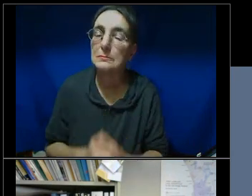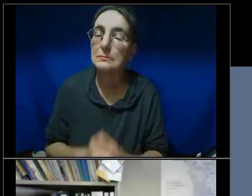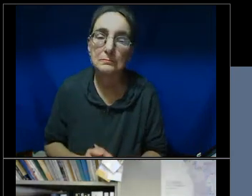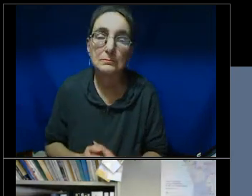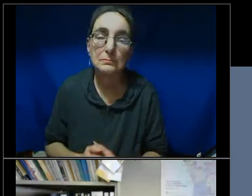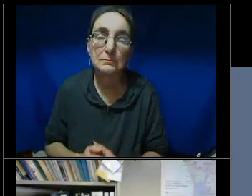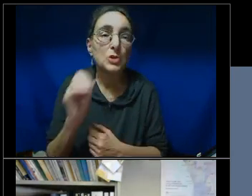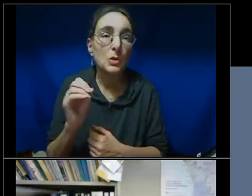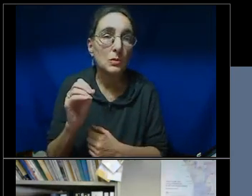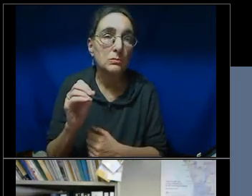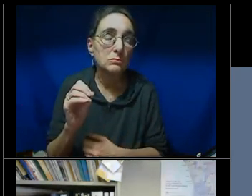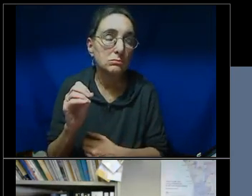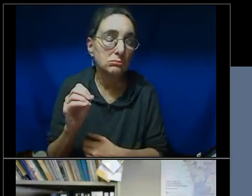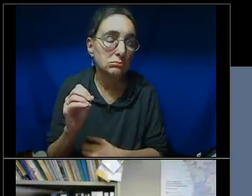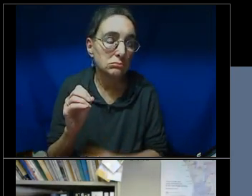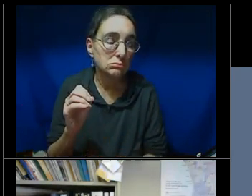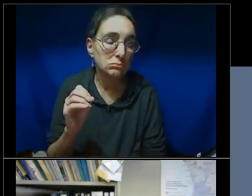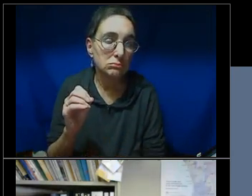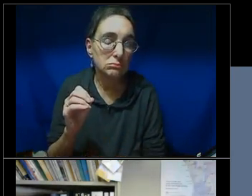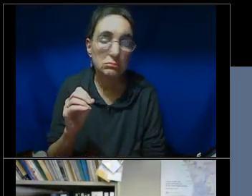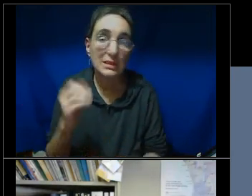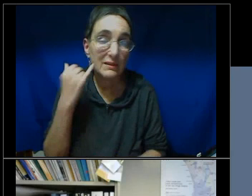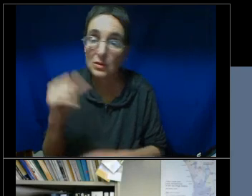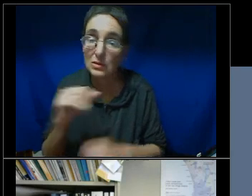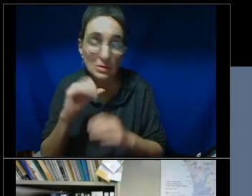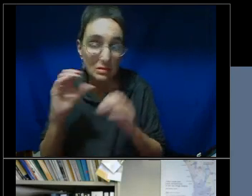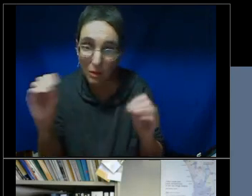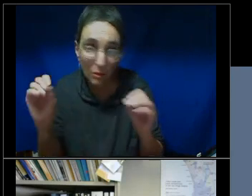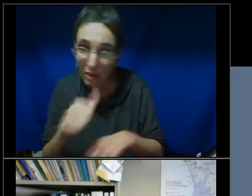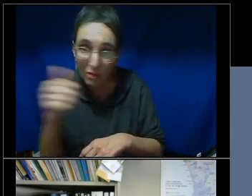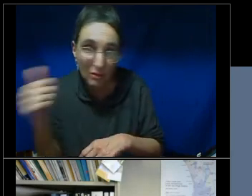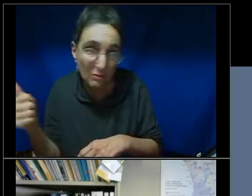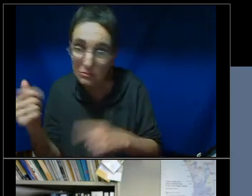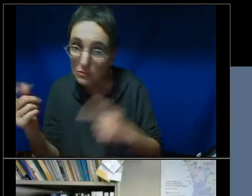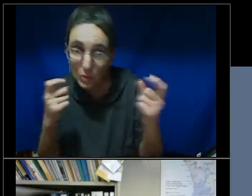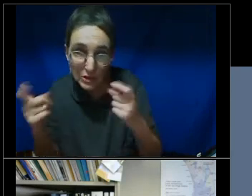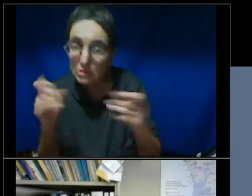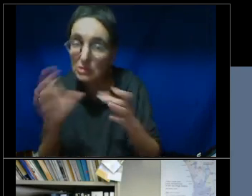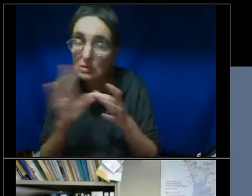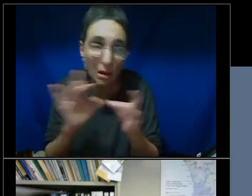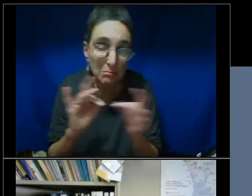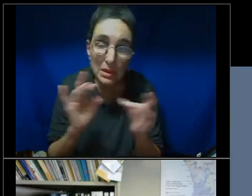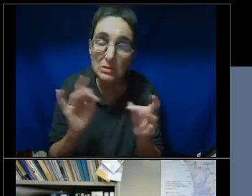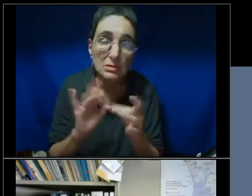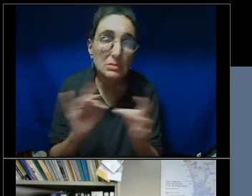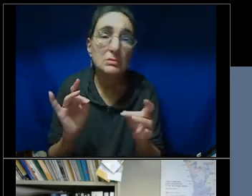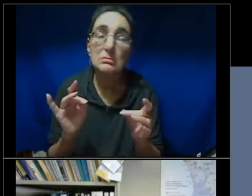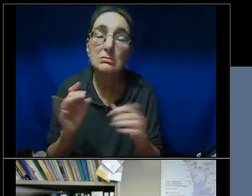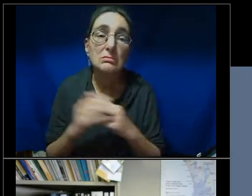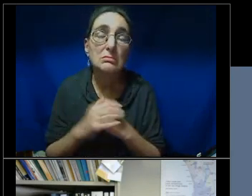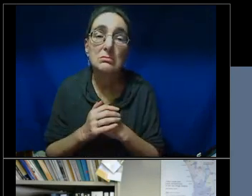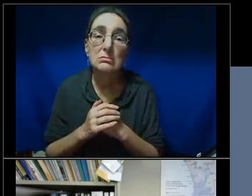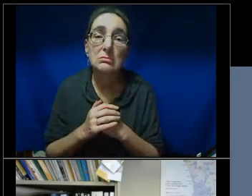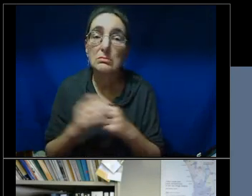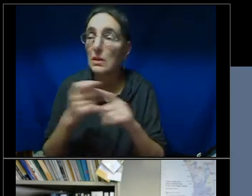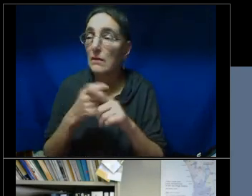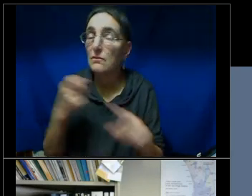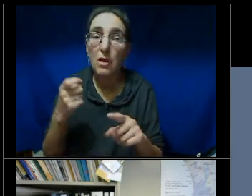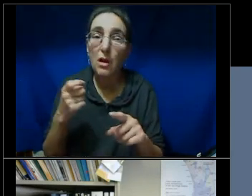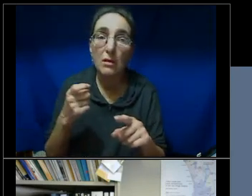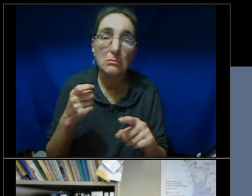So unless there's any more questions, comments from roundtable members or